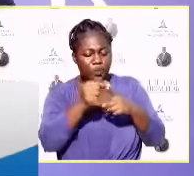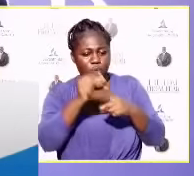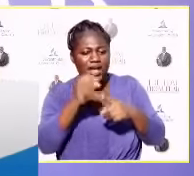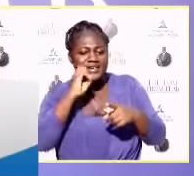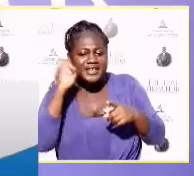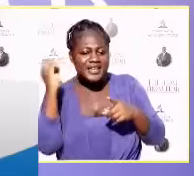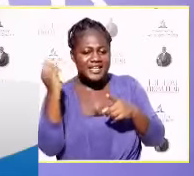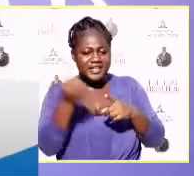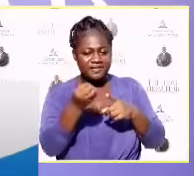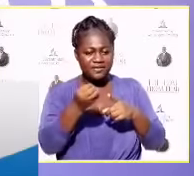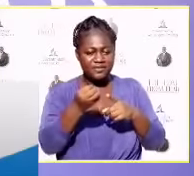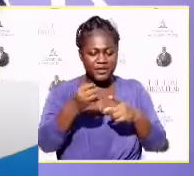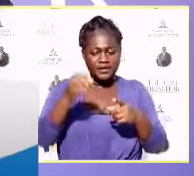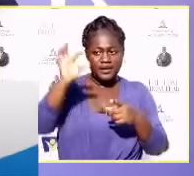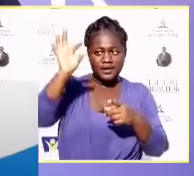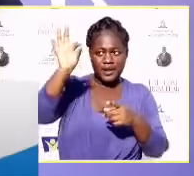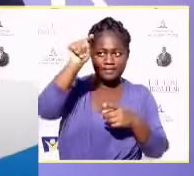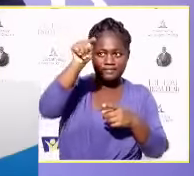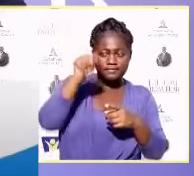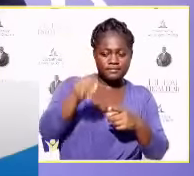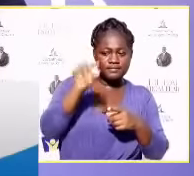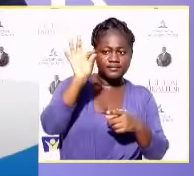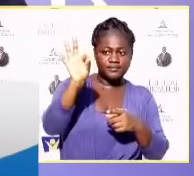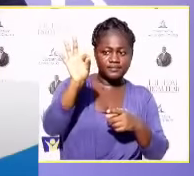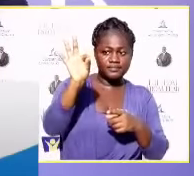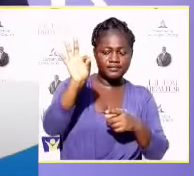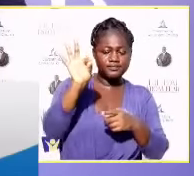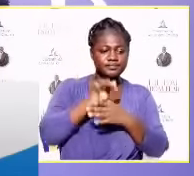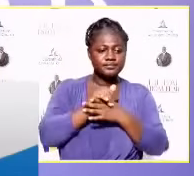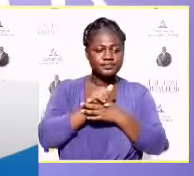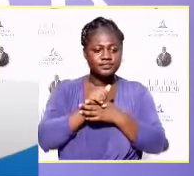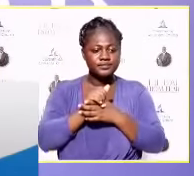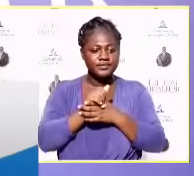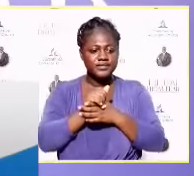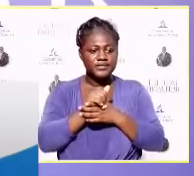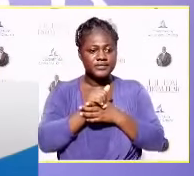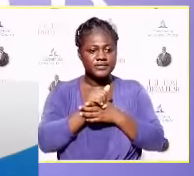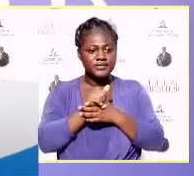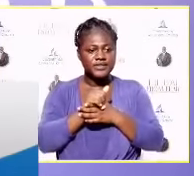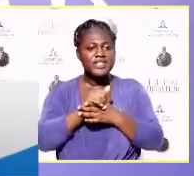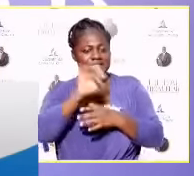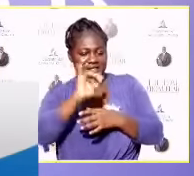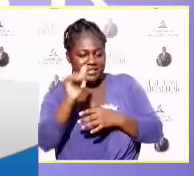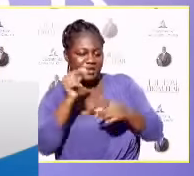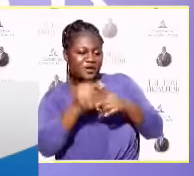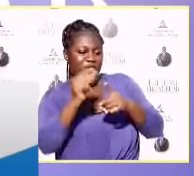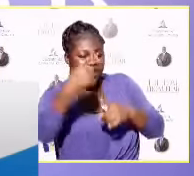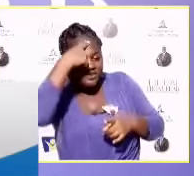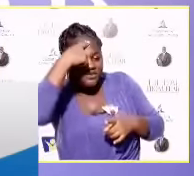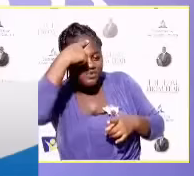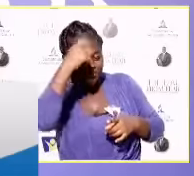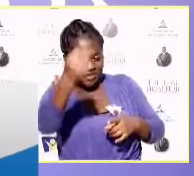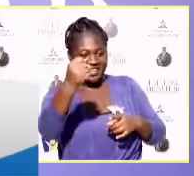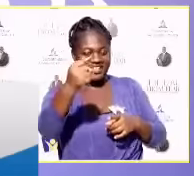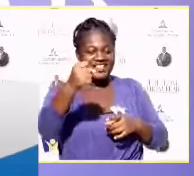at the end of verse 9 is the same word for wickedness in chapter 6,